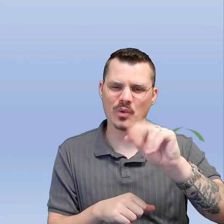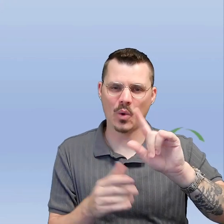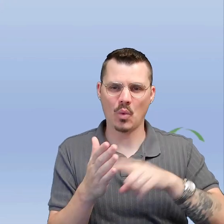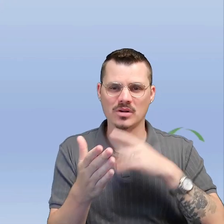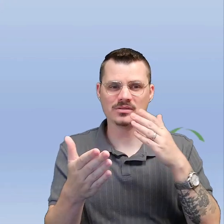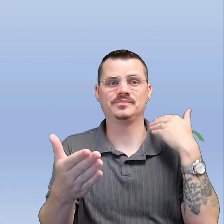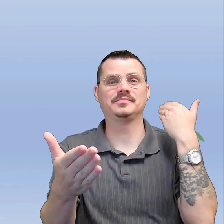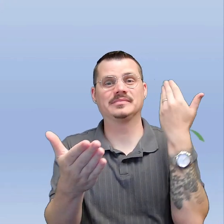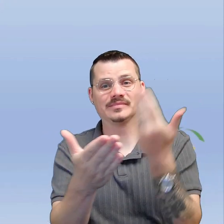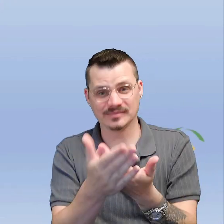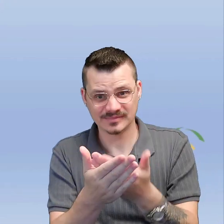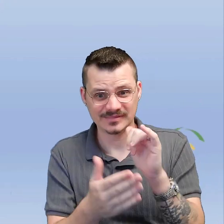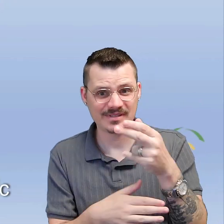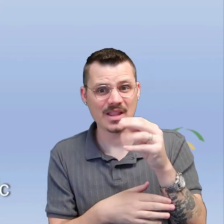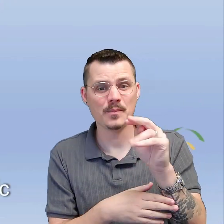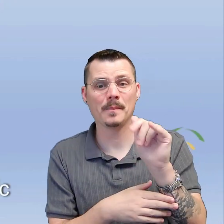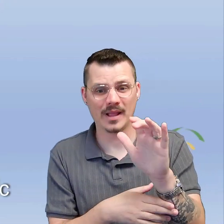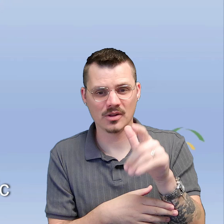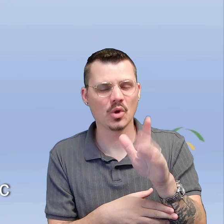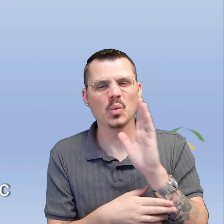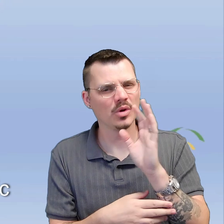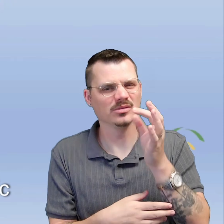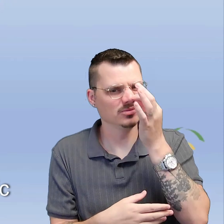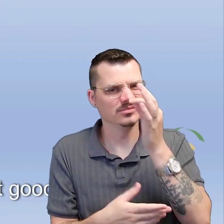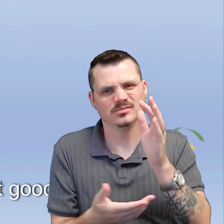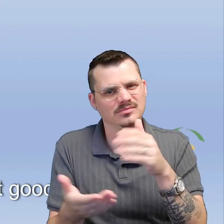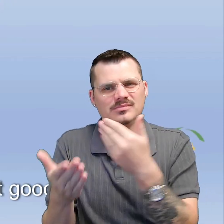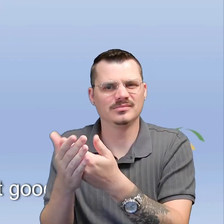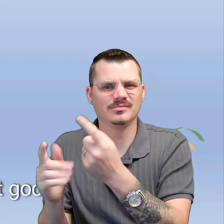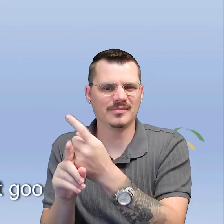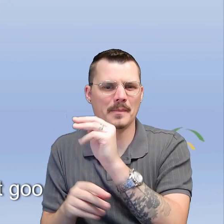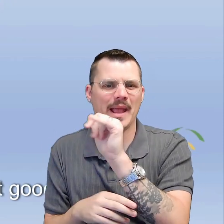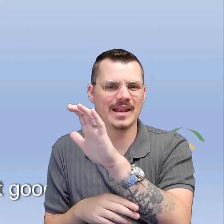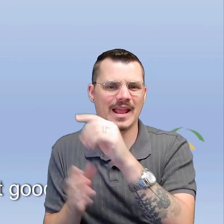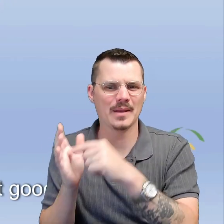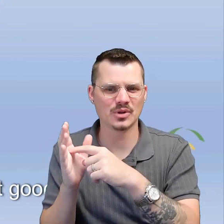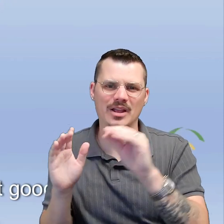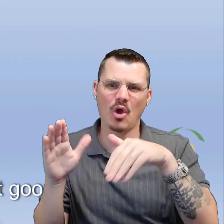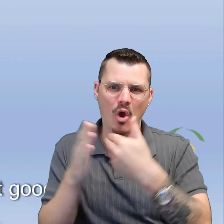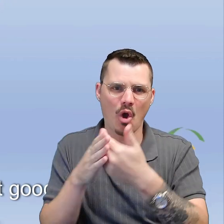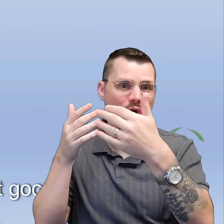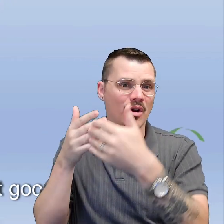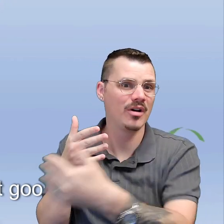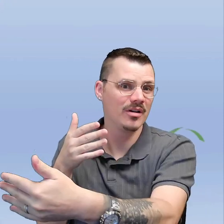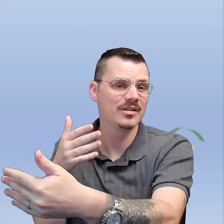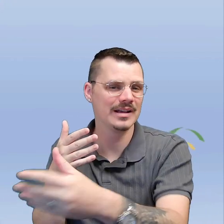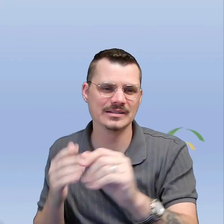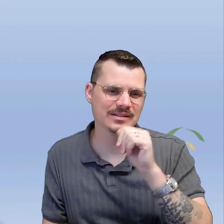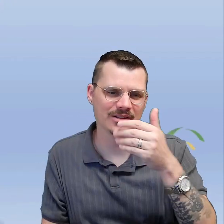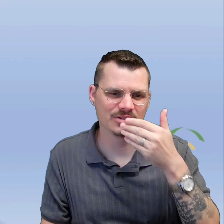get to this level of activation, they're typically headed for a manic episode and all that follows, which is not